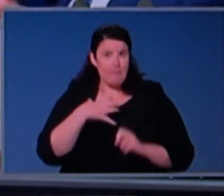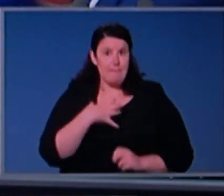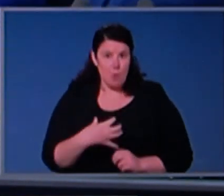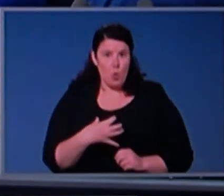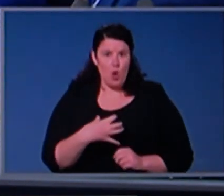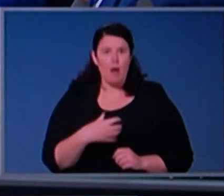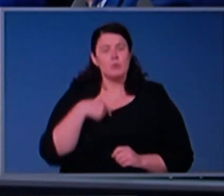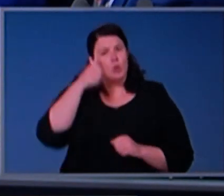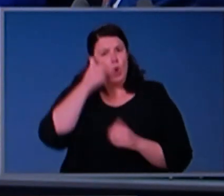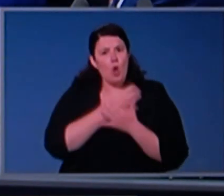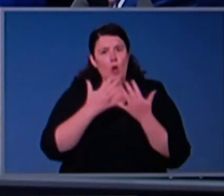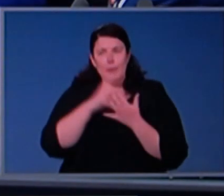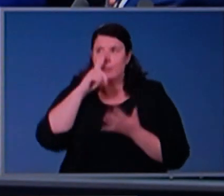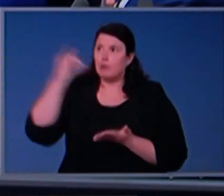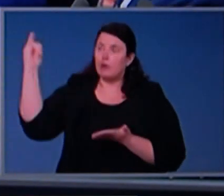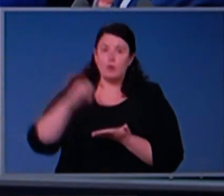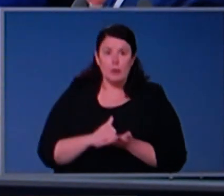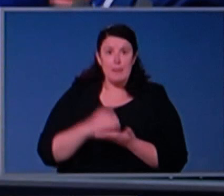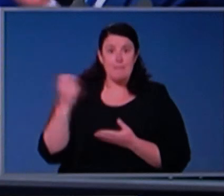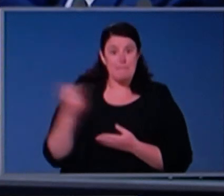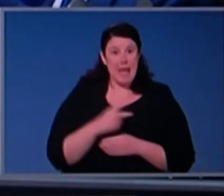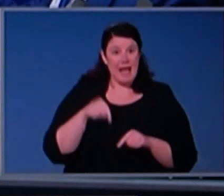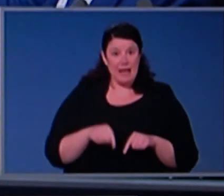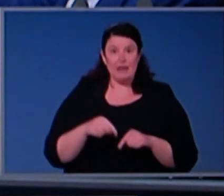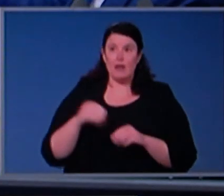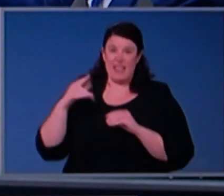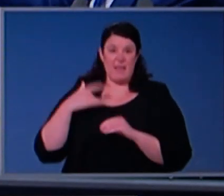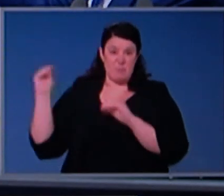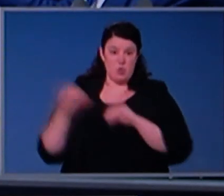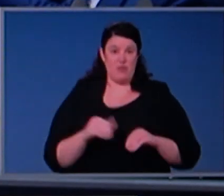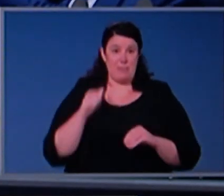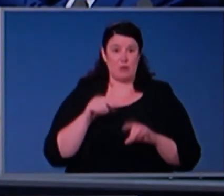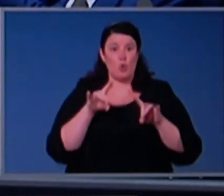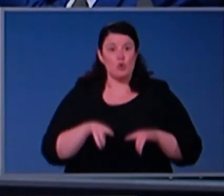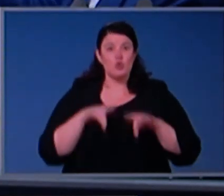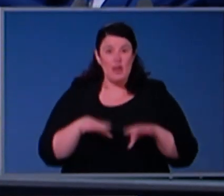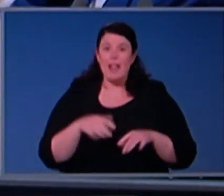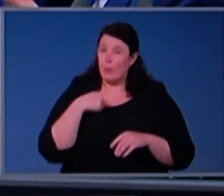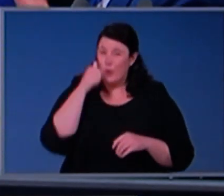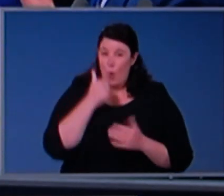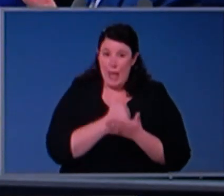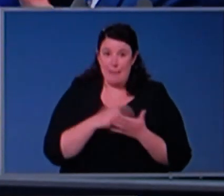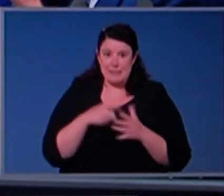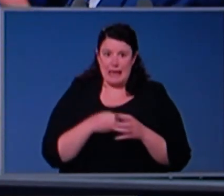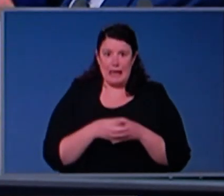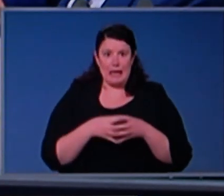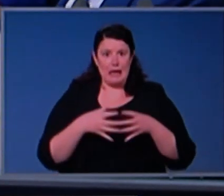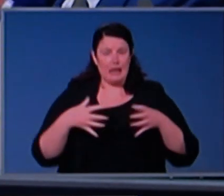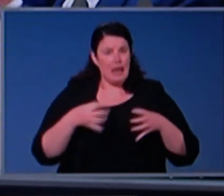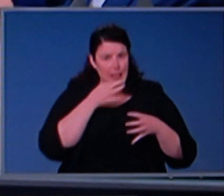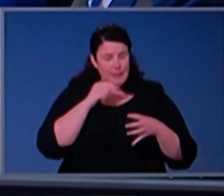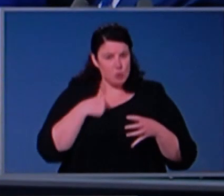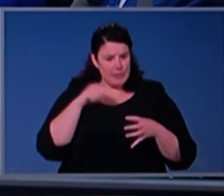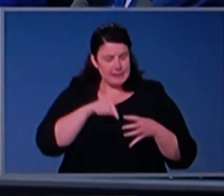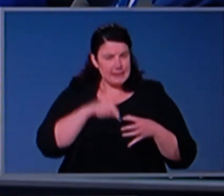repatriated cases that the Prime Minister referred to earlier. So that's the modelling on last week's methodology,